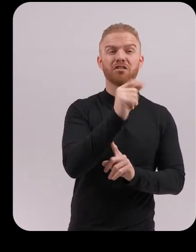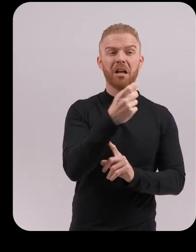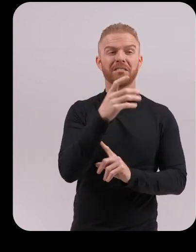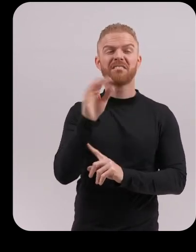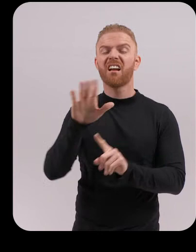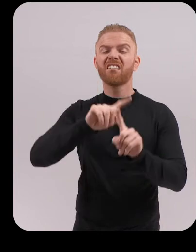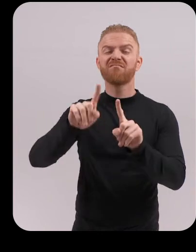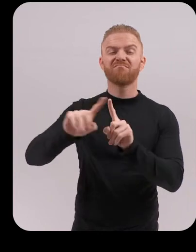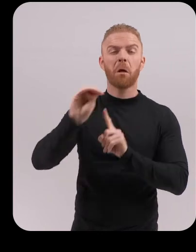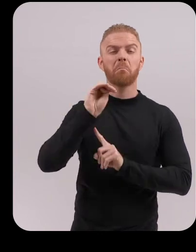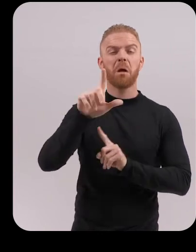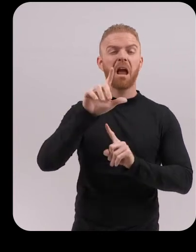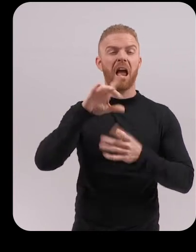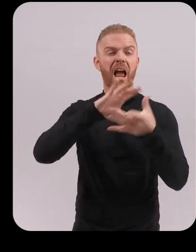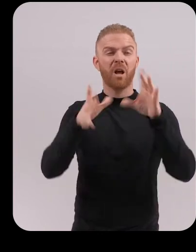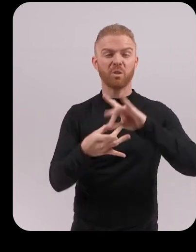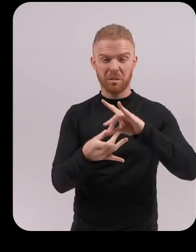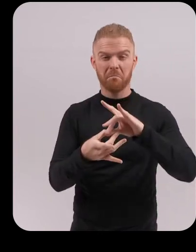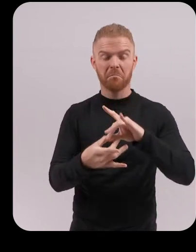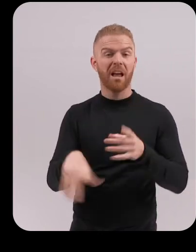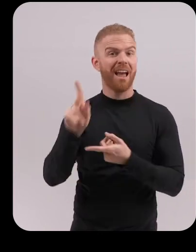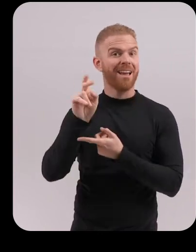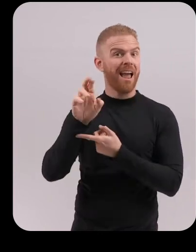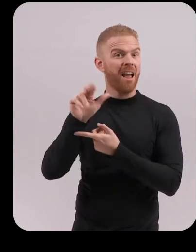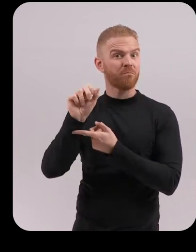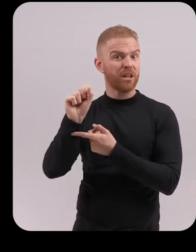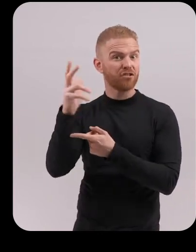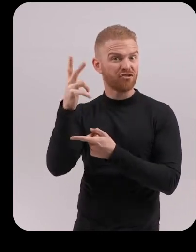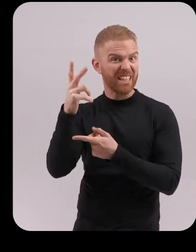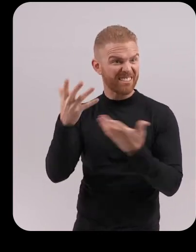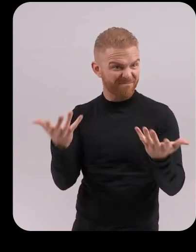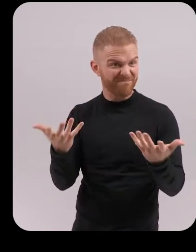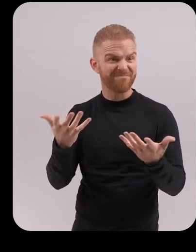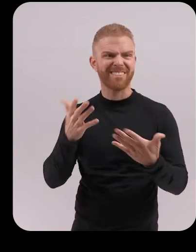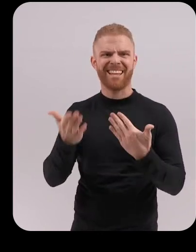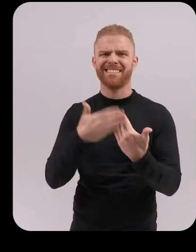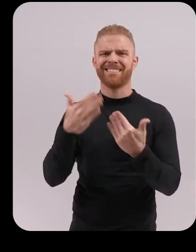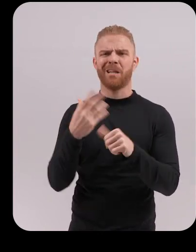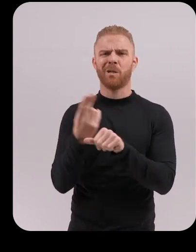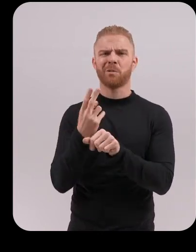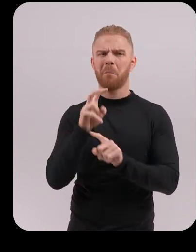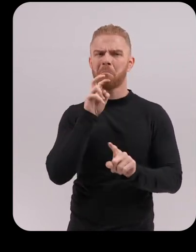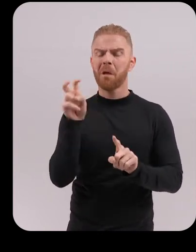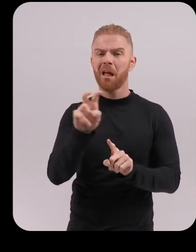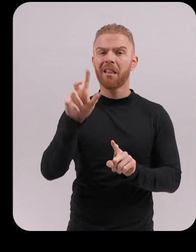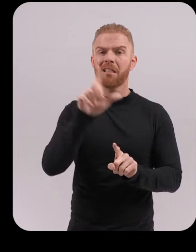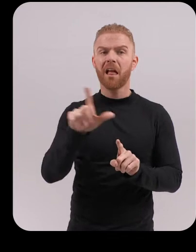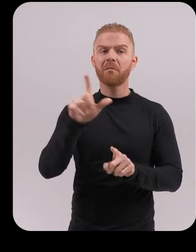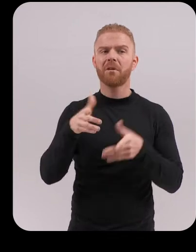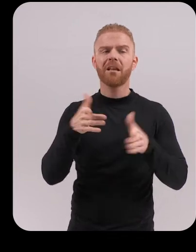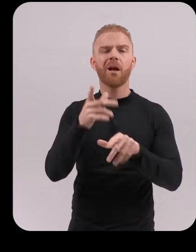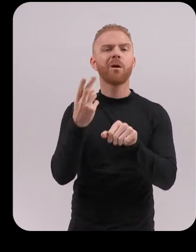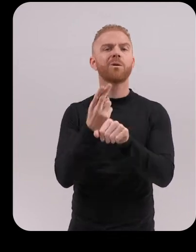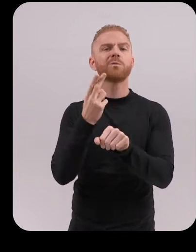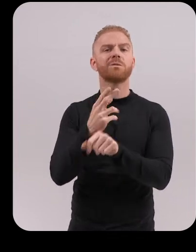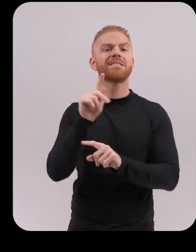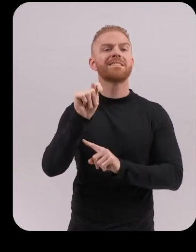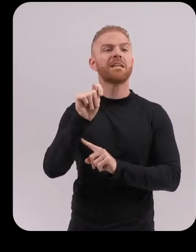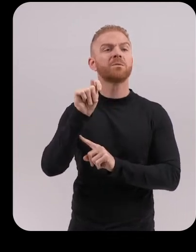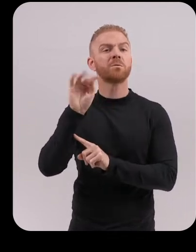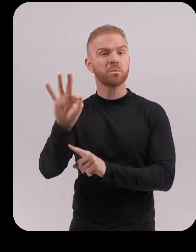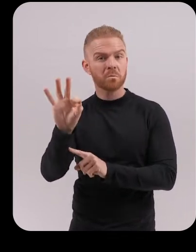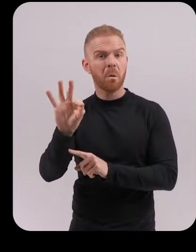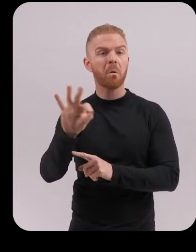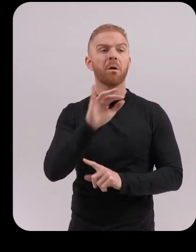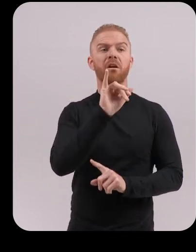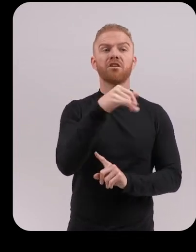surrounding ML ecosystem. To Keras 3, our easy-to-use Pythonic libraries that now work with multiple